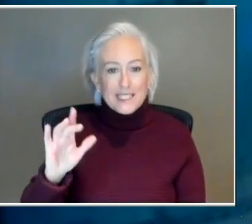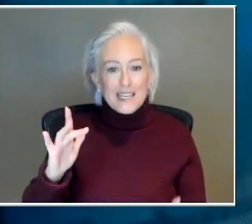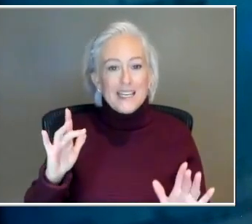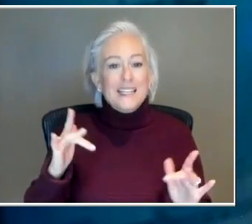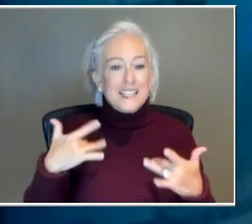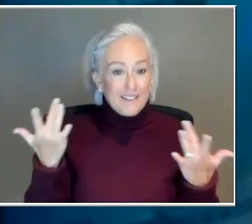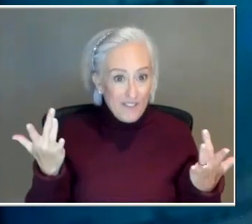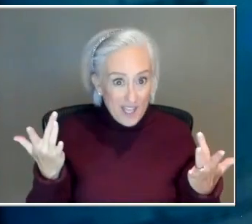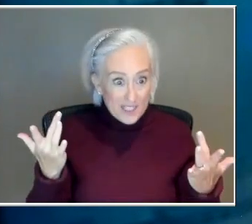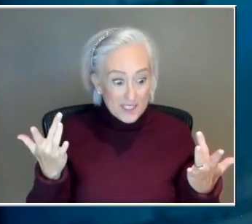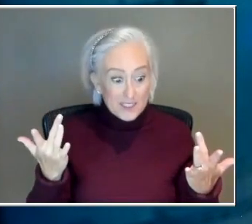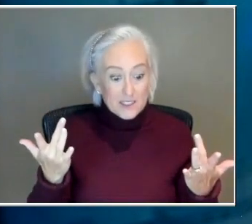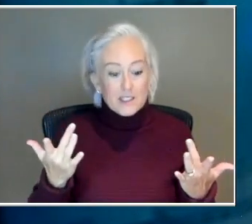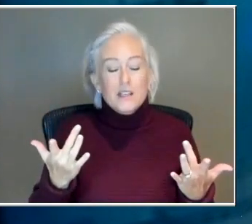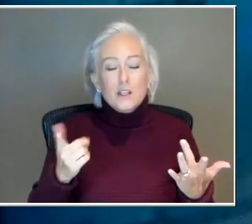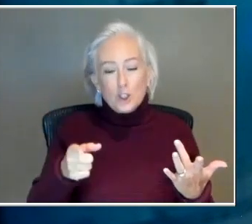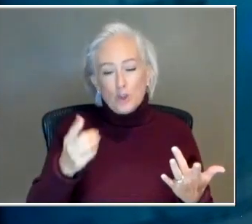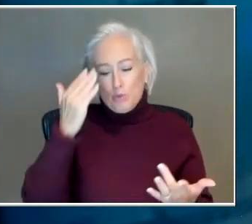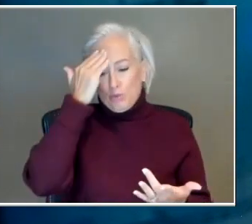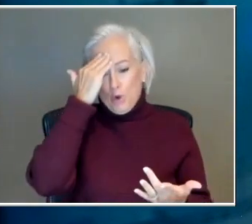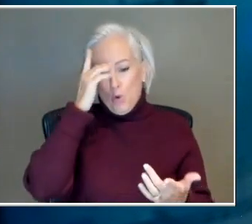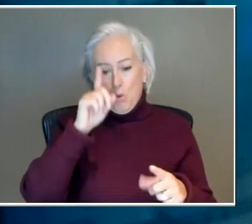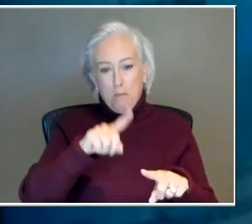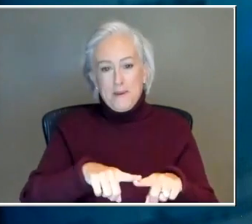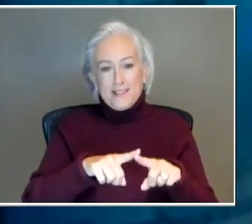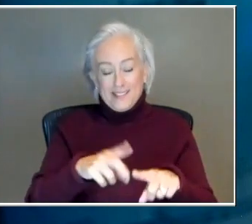of what people tell you about it. And when you see it, a